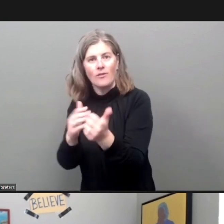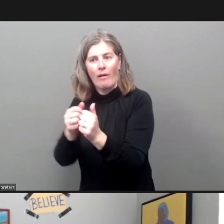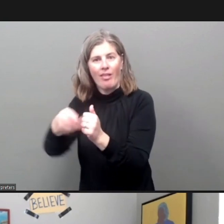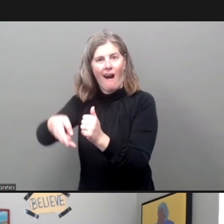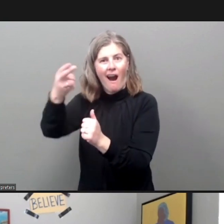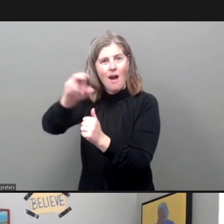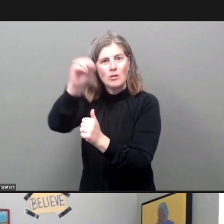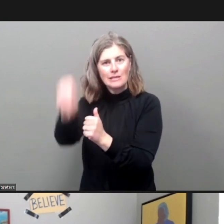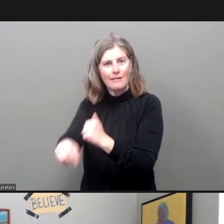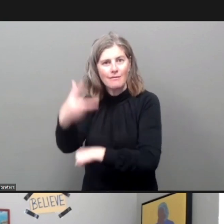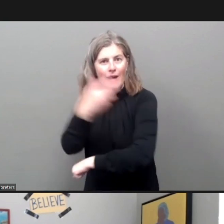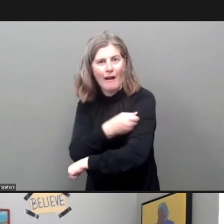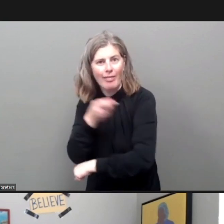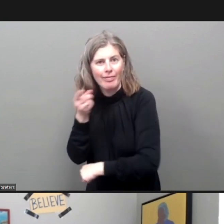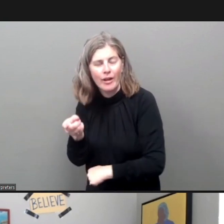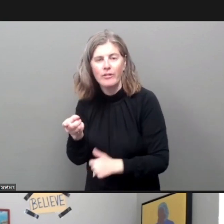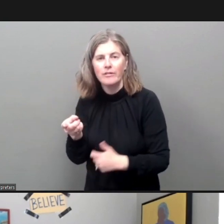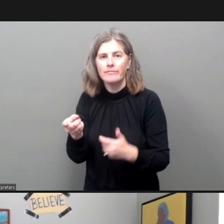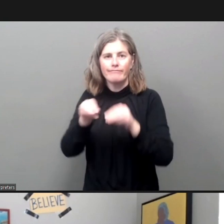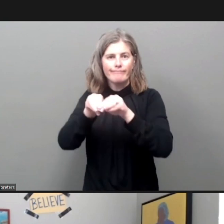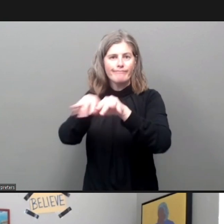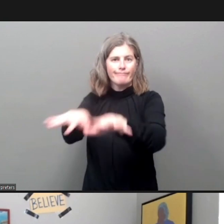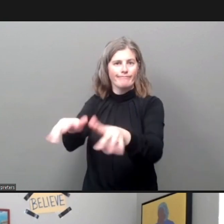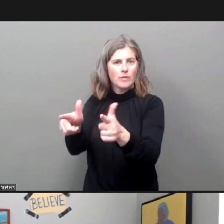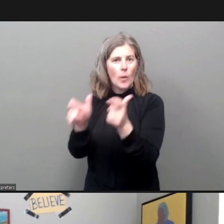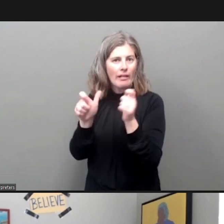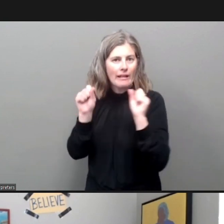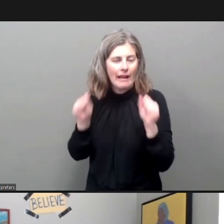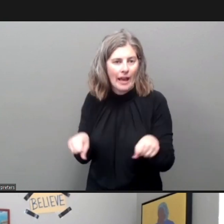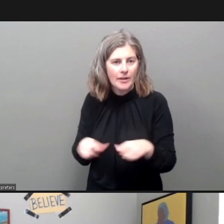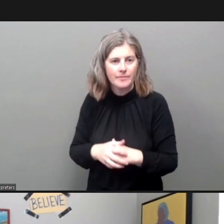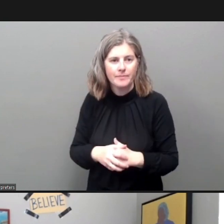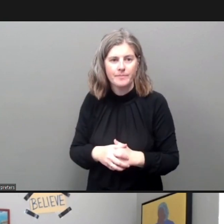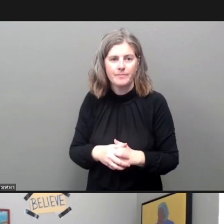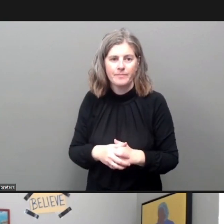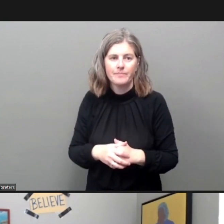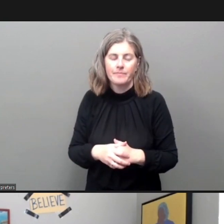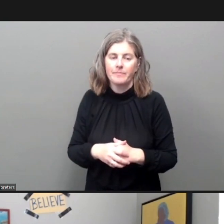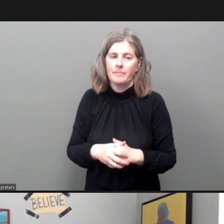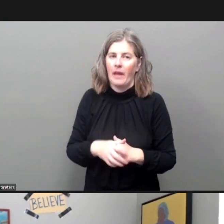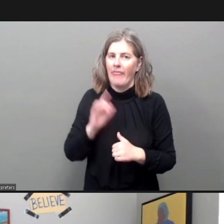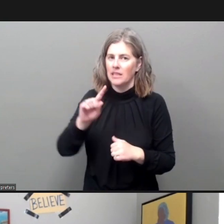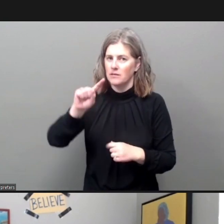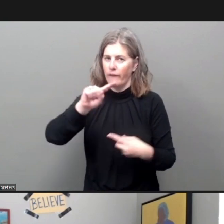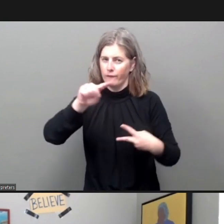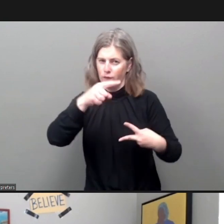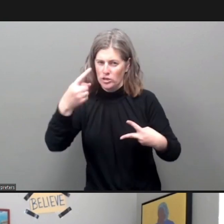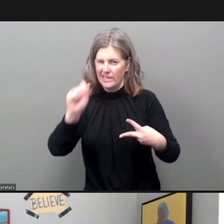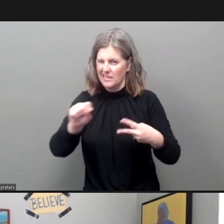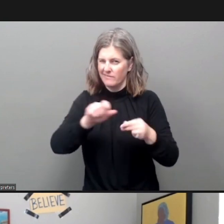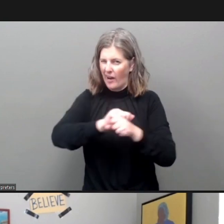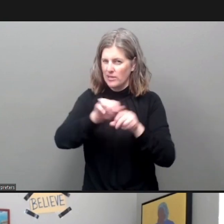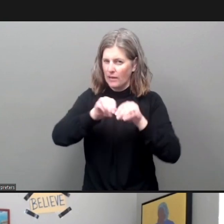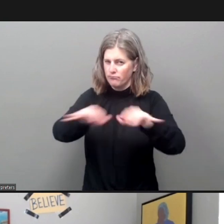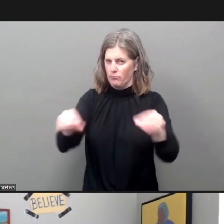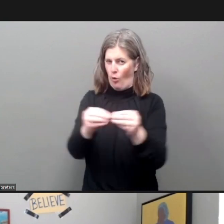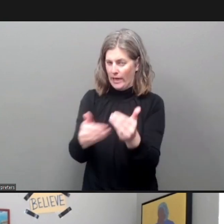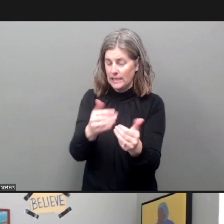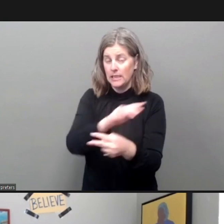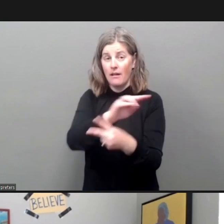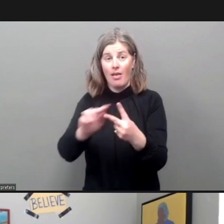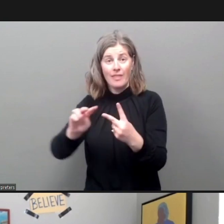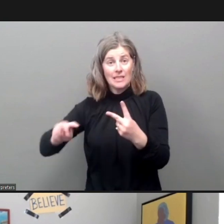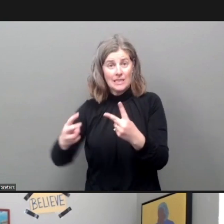and spread very quickly. So I think that's number one. Number two is, I would say